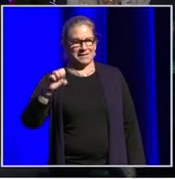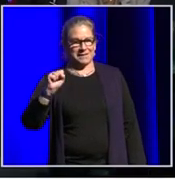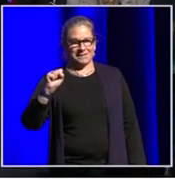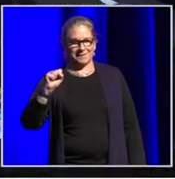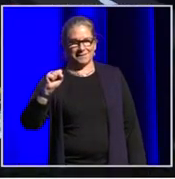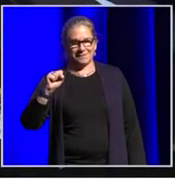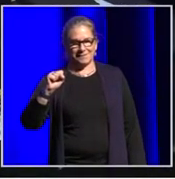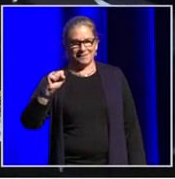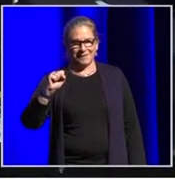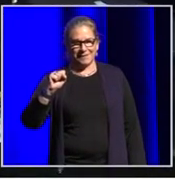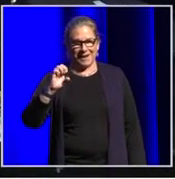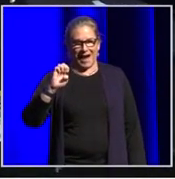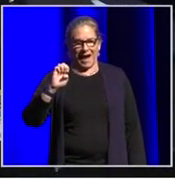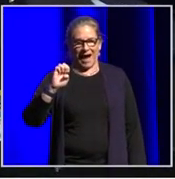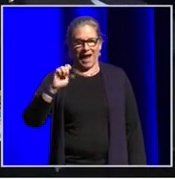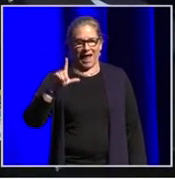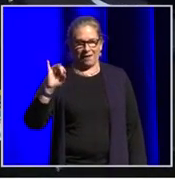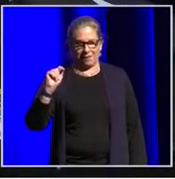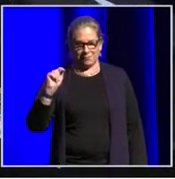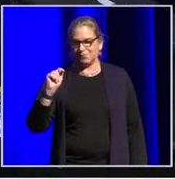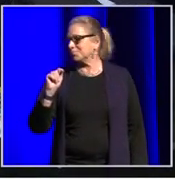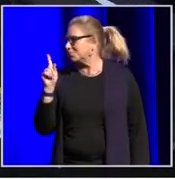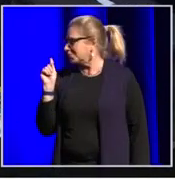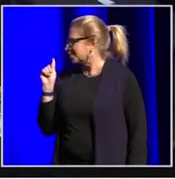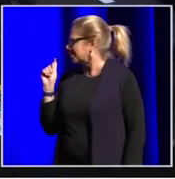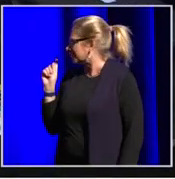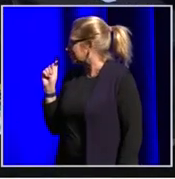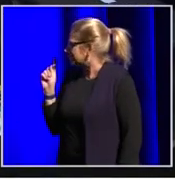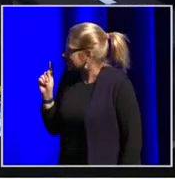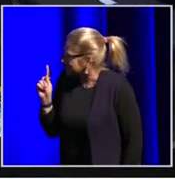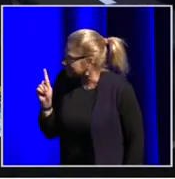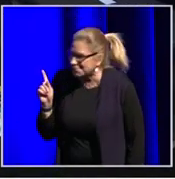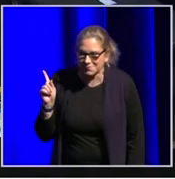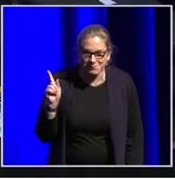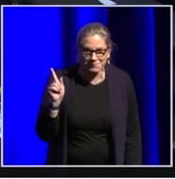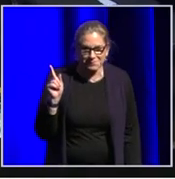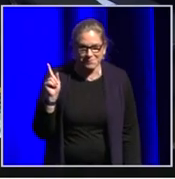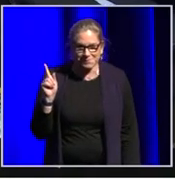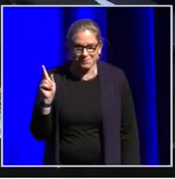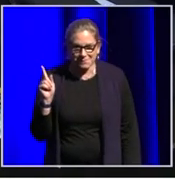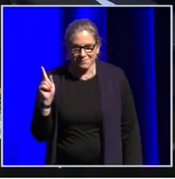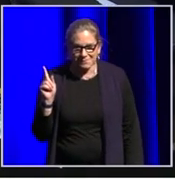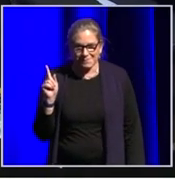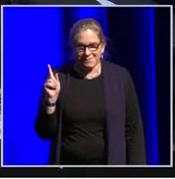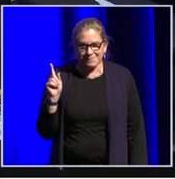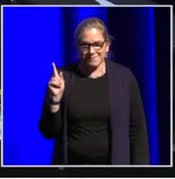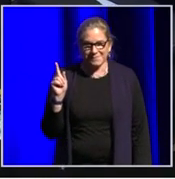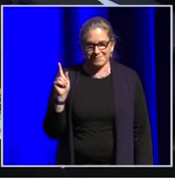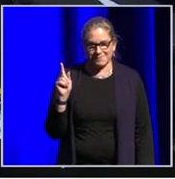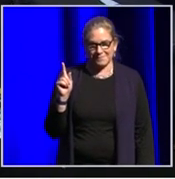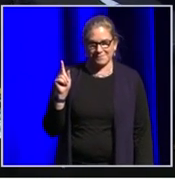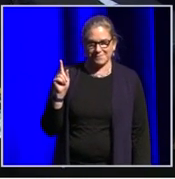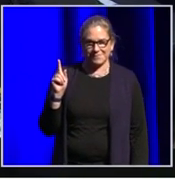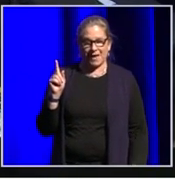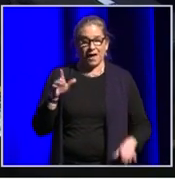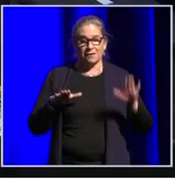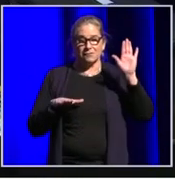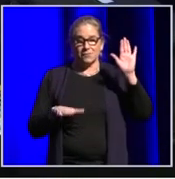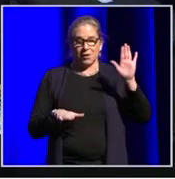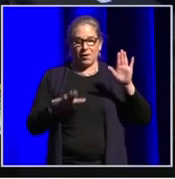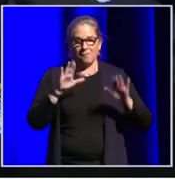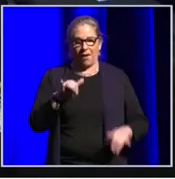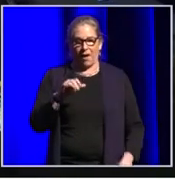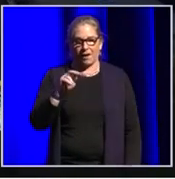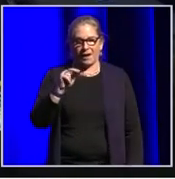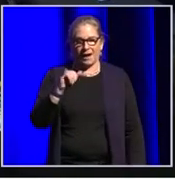6. The oath will be administered by the Honorable Nicole Hopkins, administrative law judge in the District of